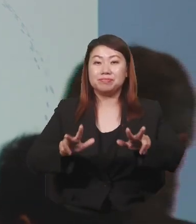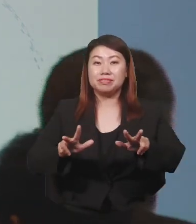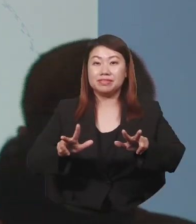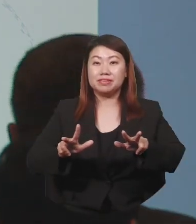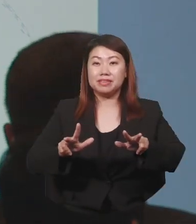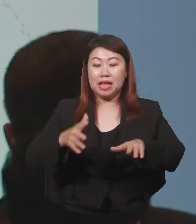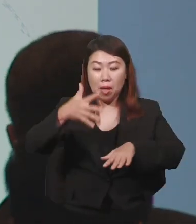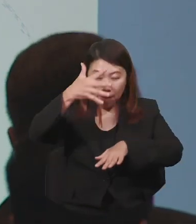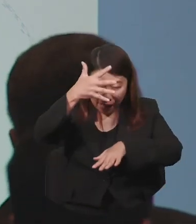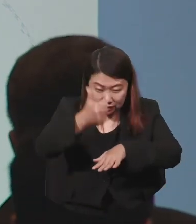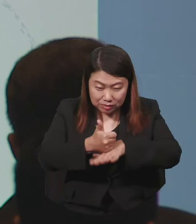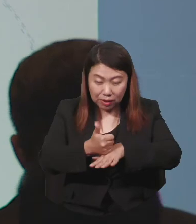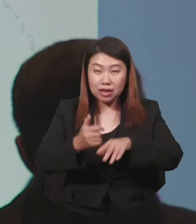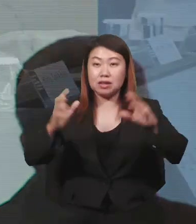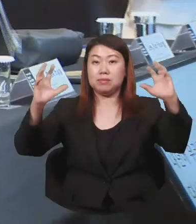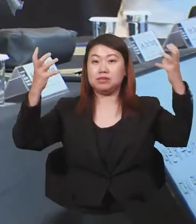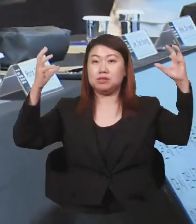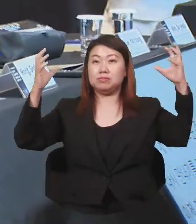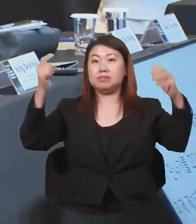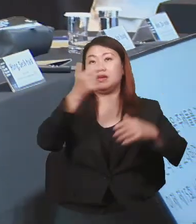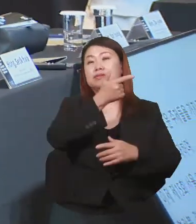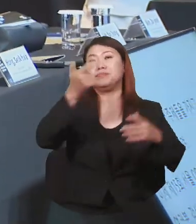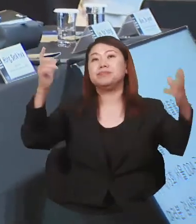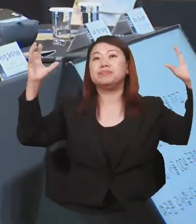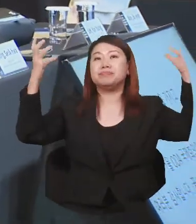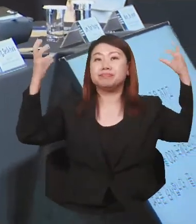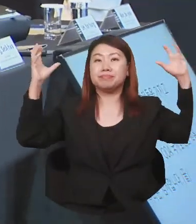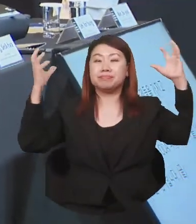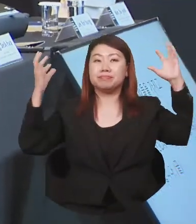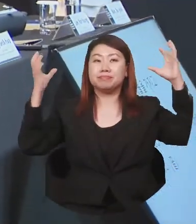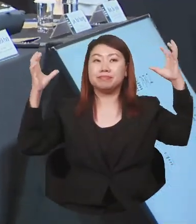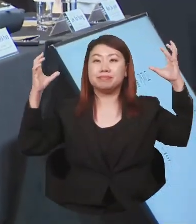big hand one more time. Thank you.